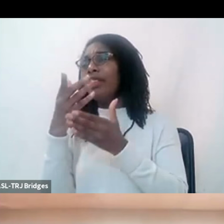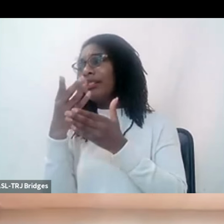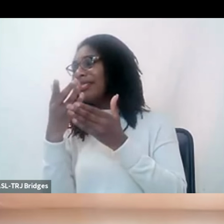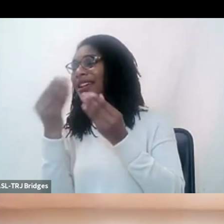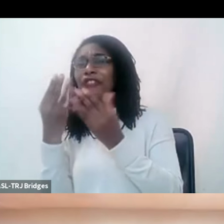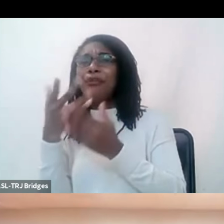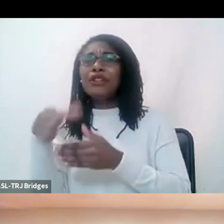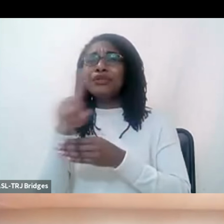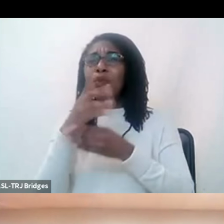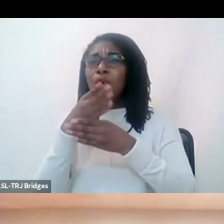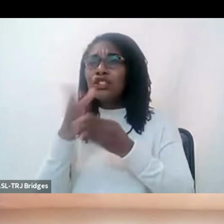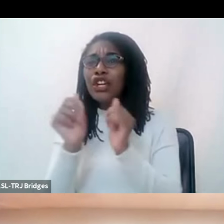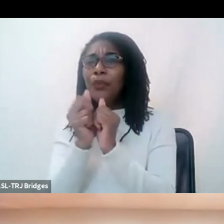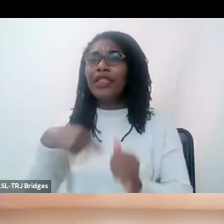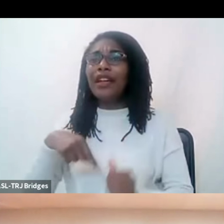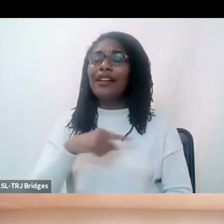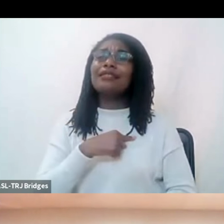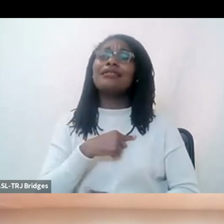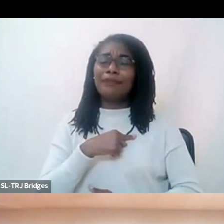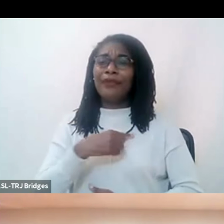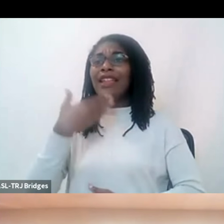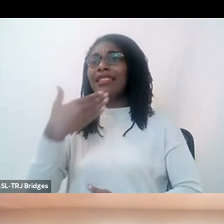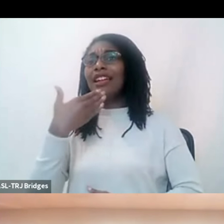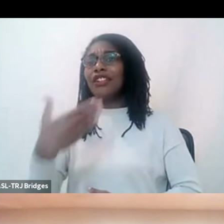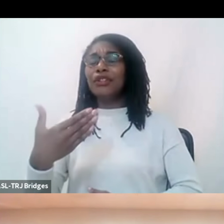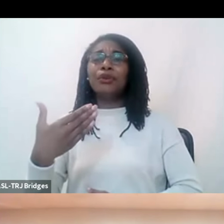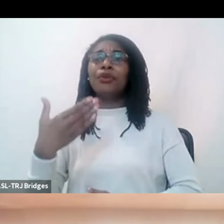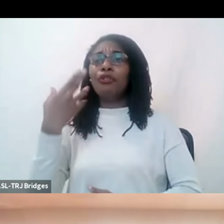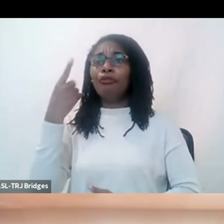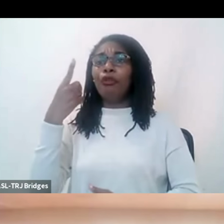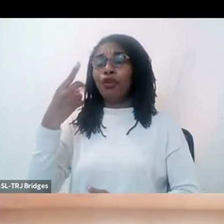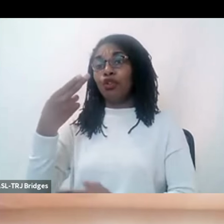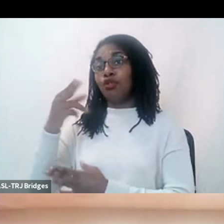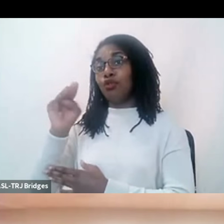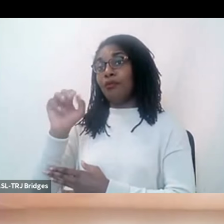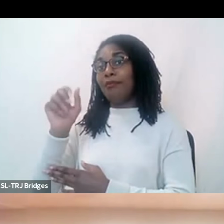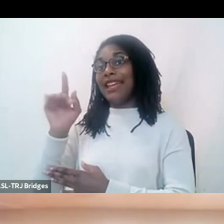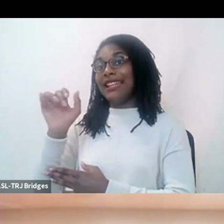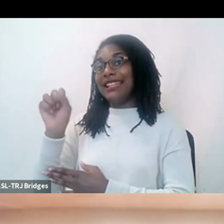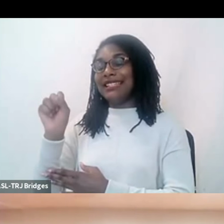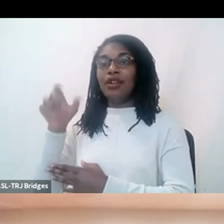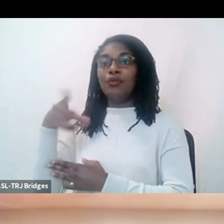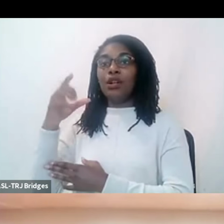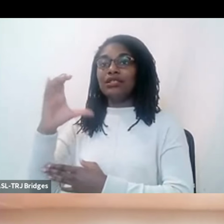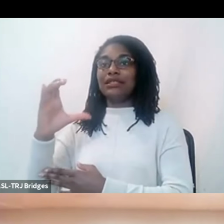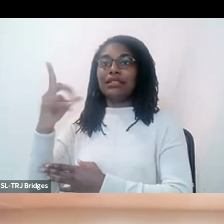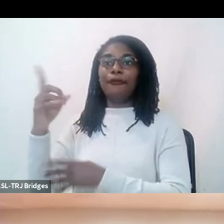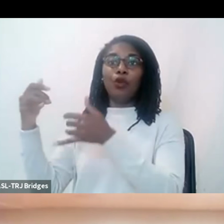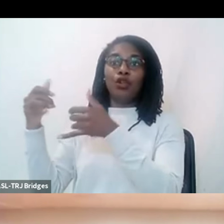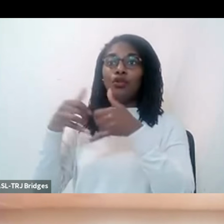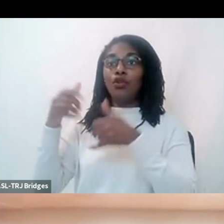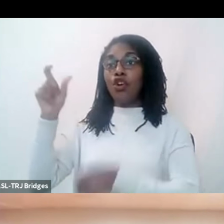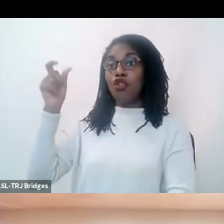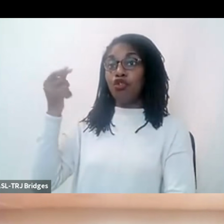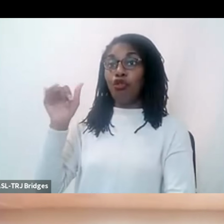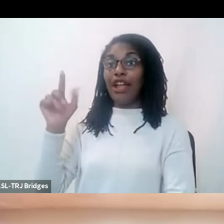and the learning that I'm leaving with tonight. And a big thank you to Humanities DC for this grant and for the opportunity for us